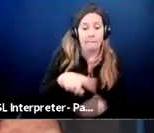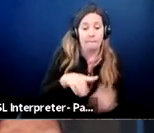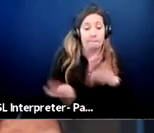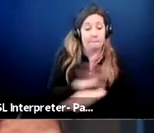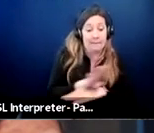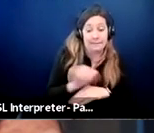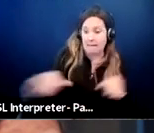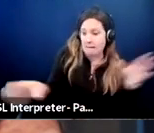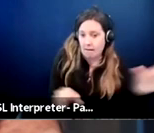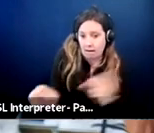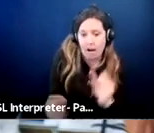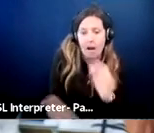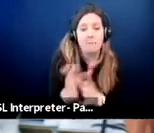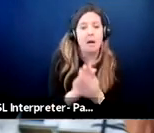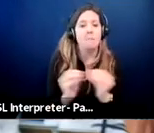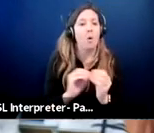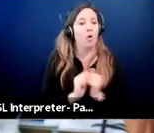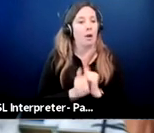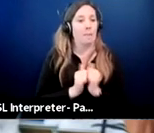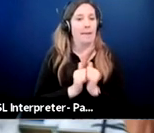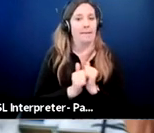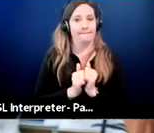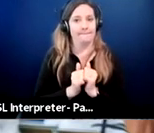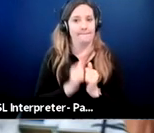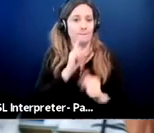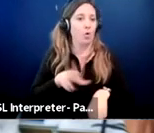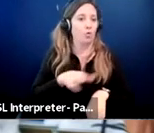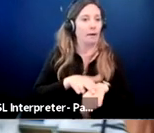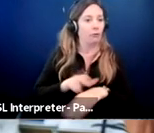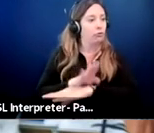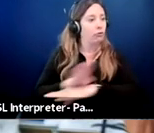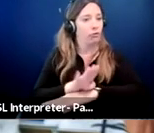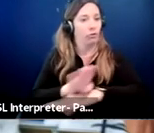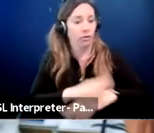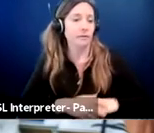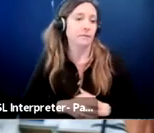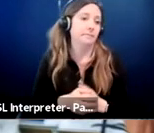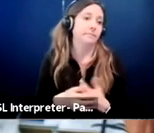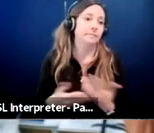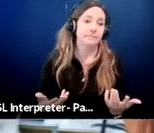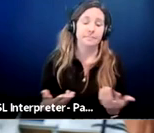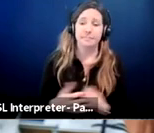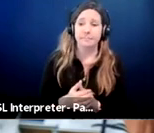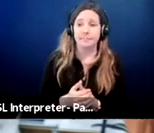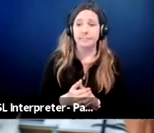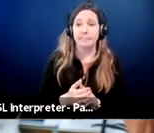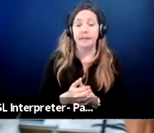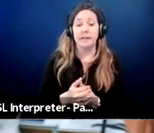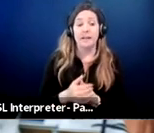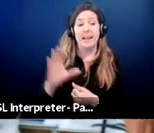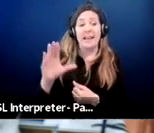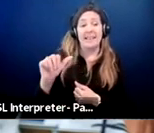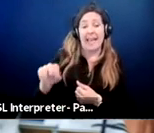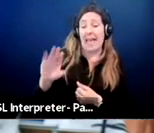market. And then you've got commercialization programs. So marketing, business development, there's a variety of different programs. Most common one probably is Can